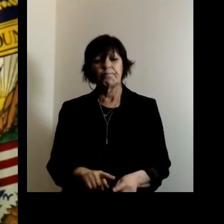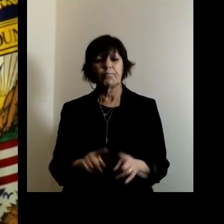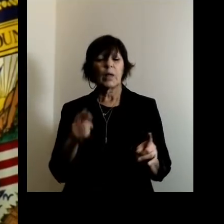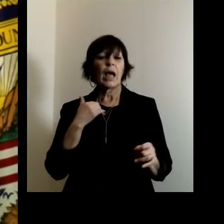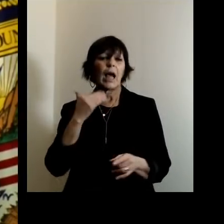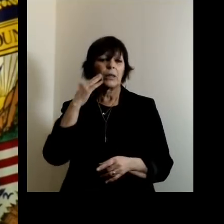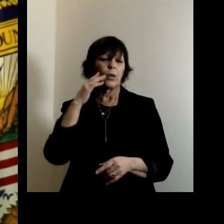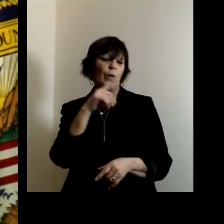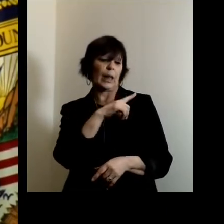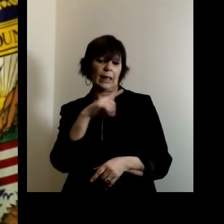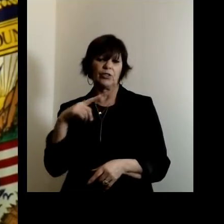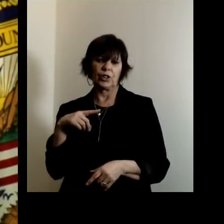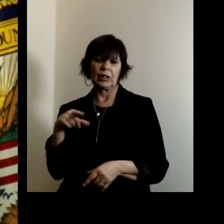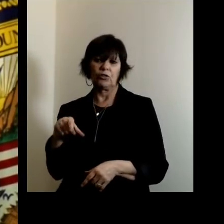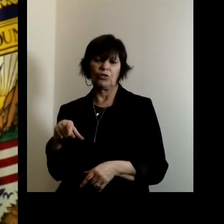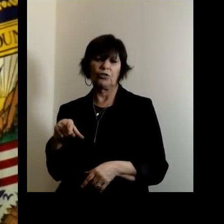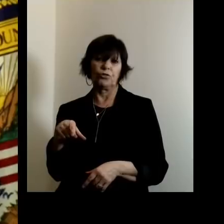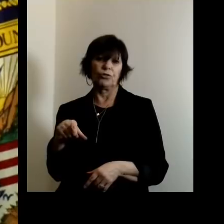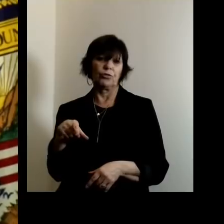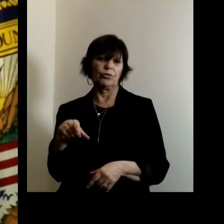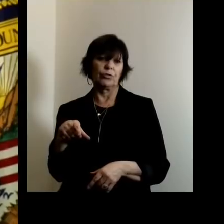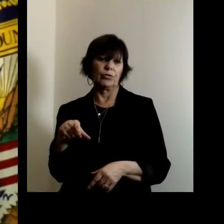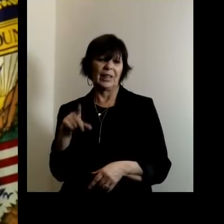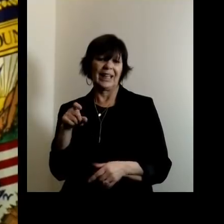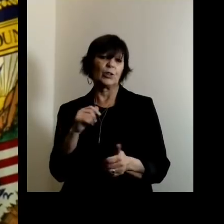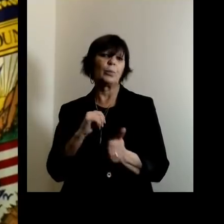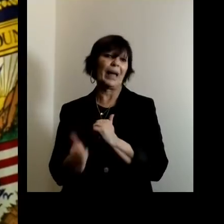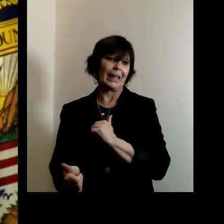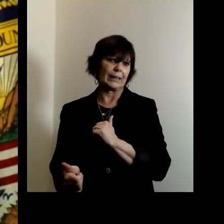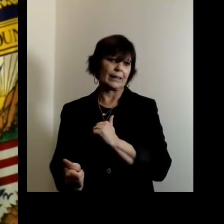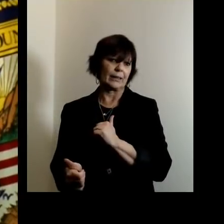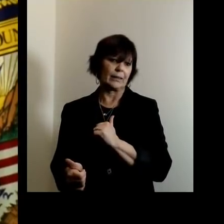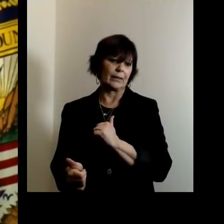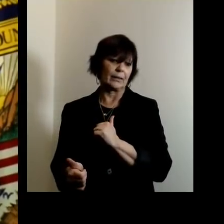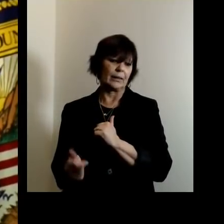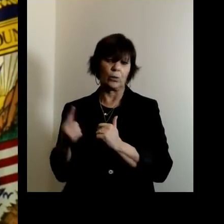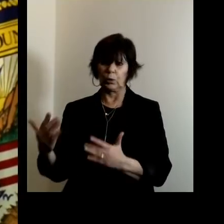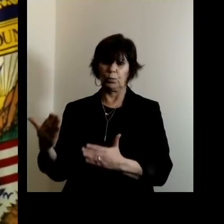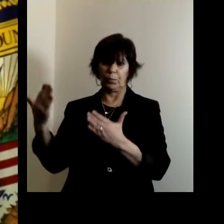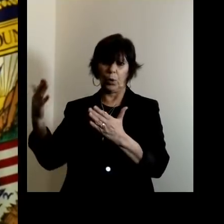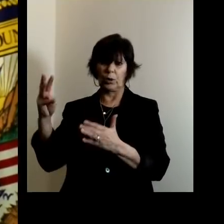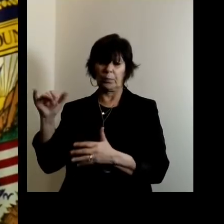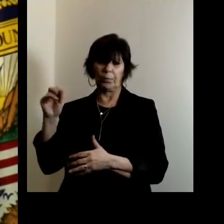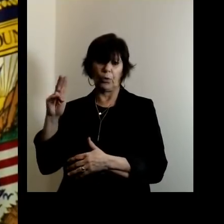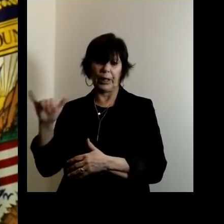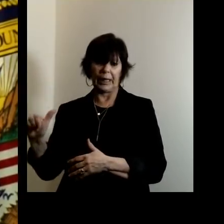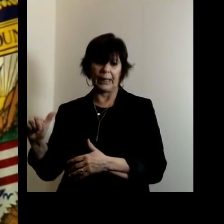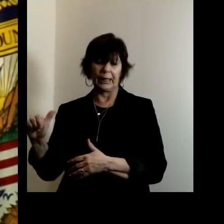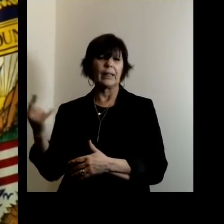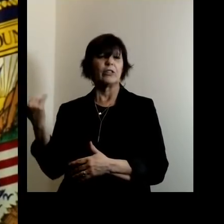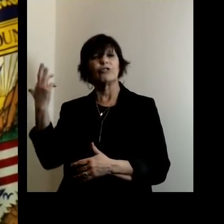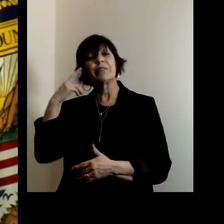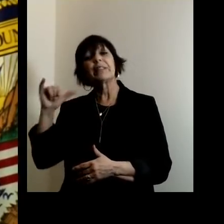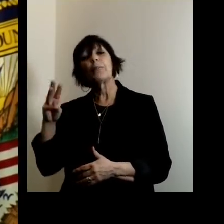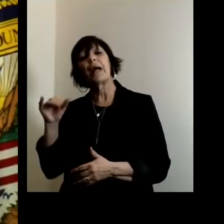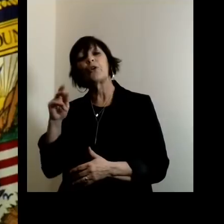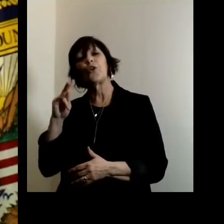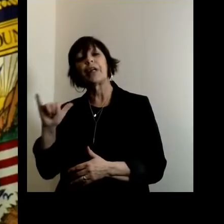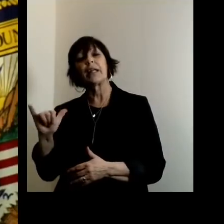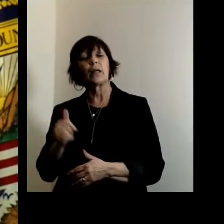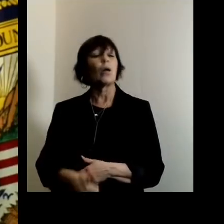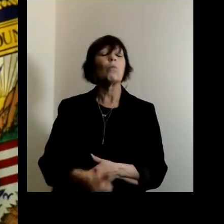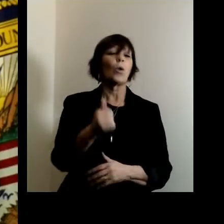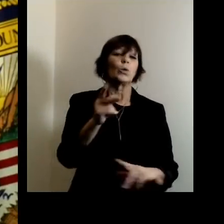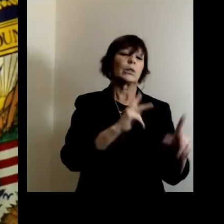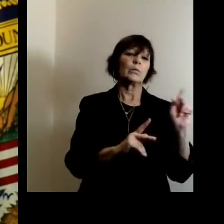know the legislature it would first have to pass it, and it was passed. It was proposed by the minority, and there's a reason why they're minority, because the majority of the people